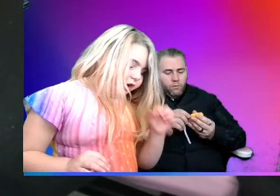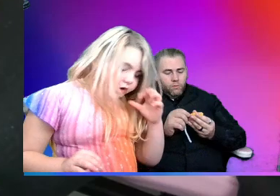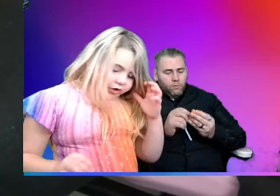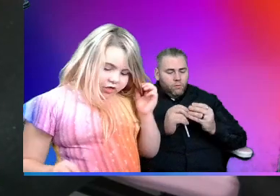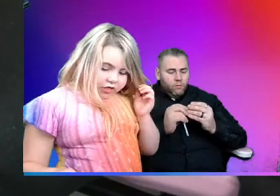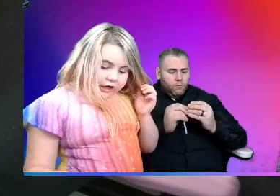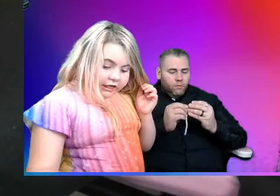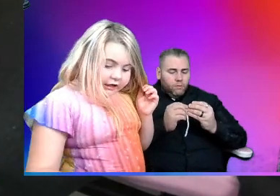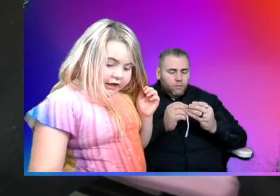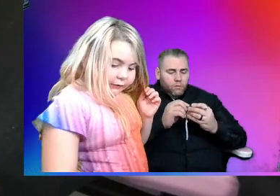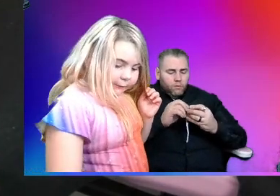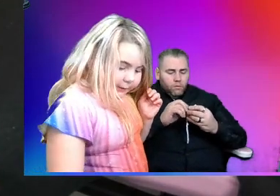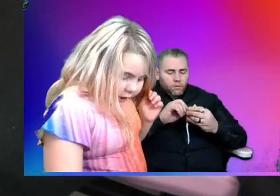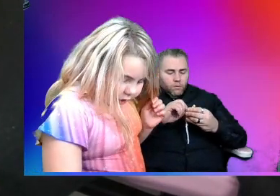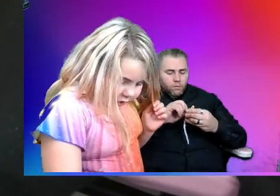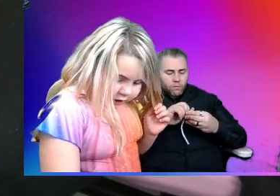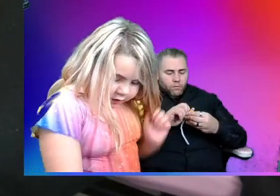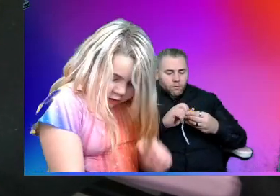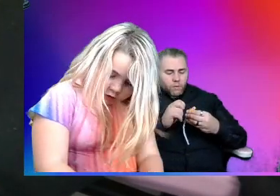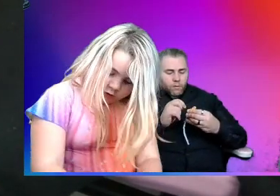So they'll stick to it.